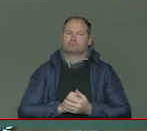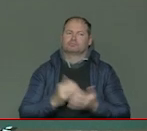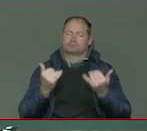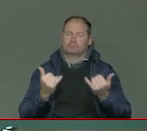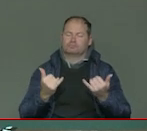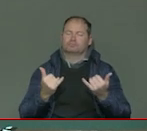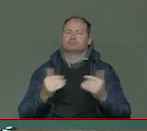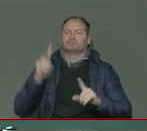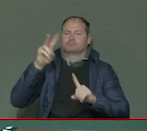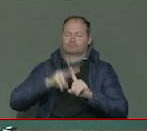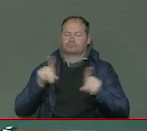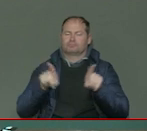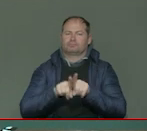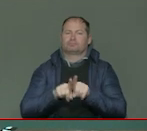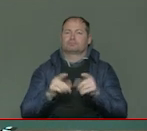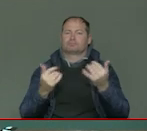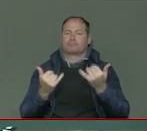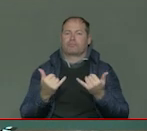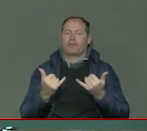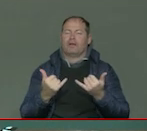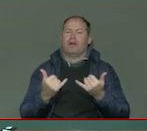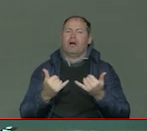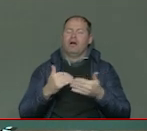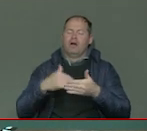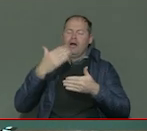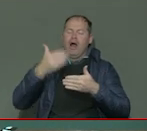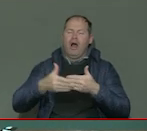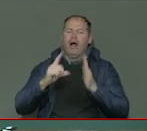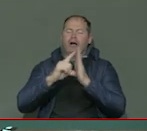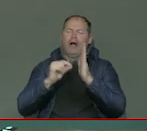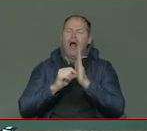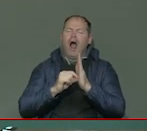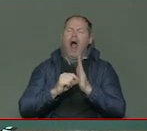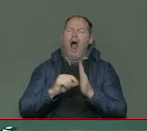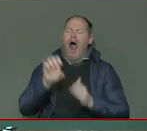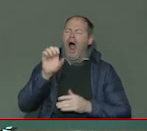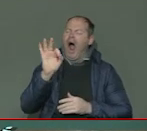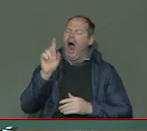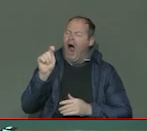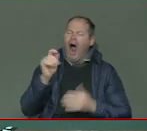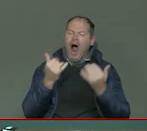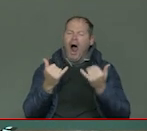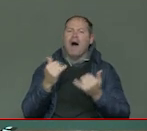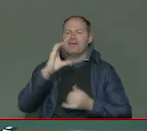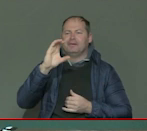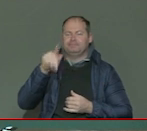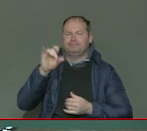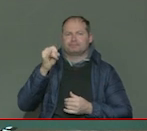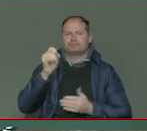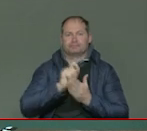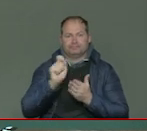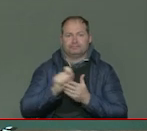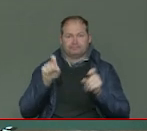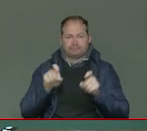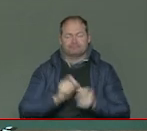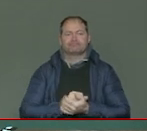here. If we make a post-dated EFT, we must record it in our CPJ. We must record it. And then it